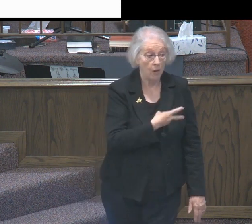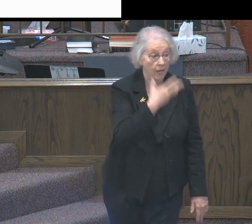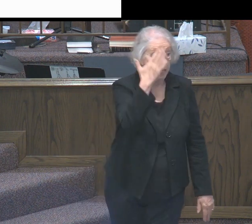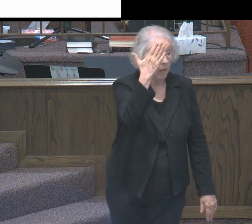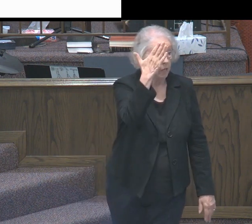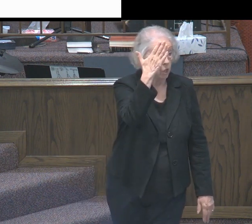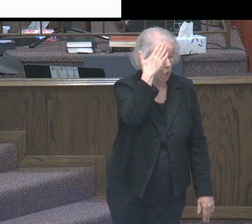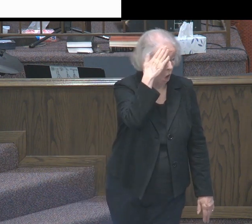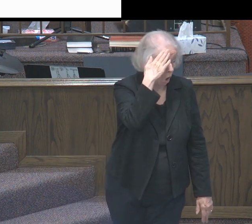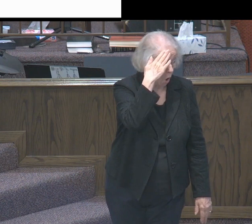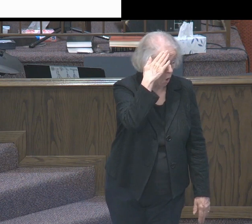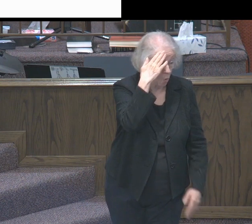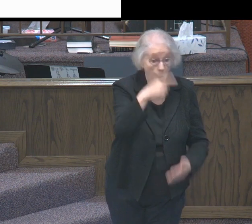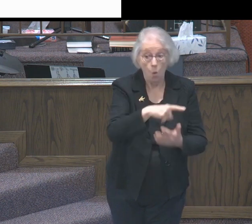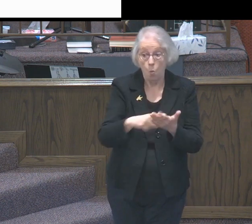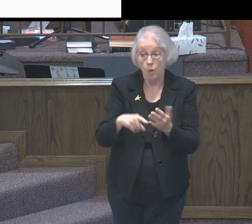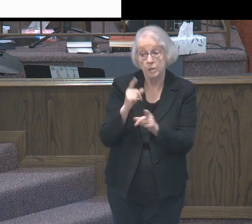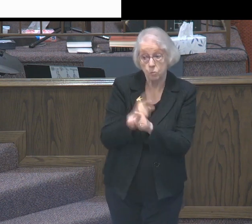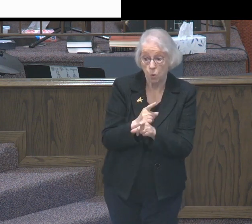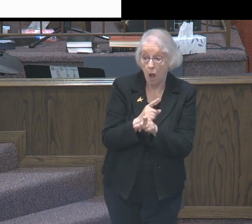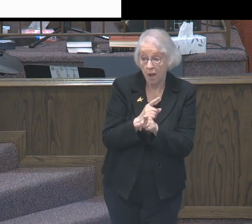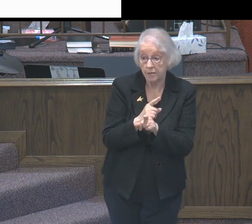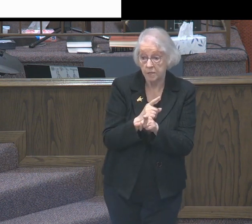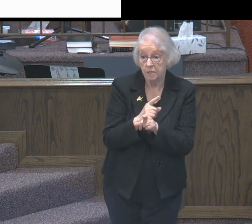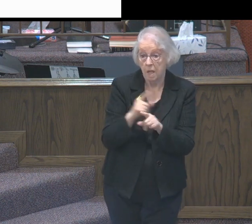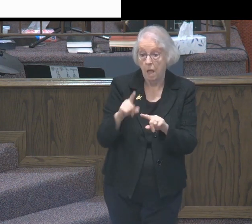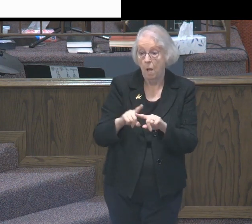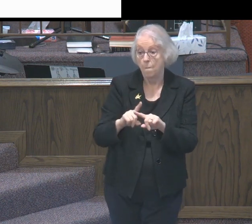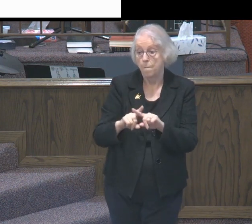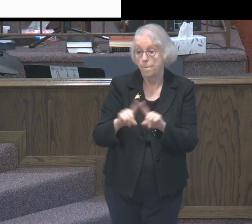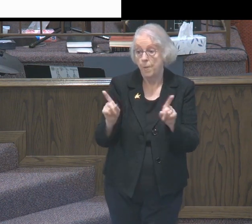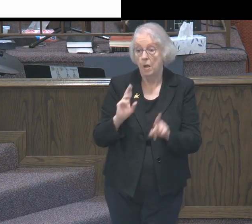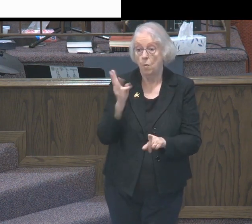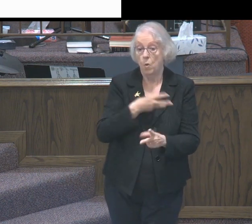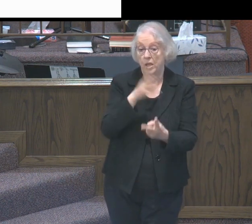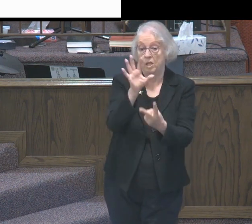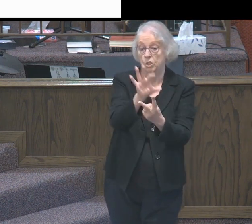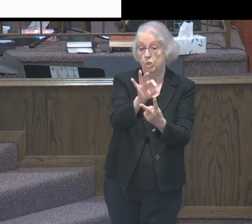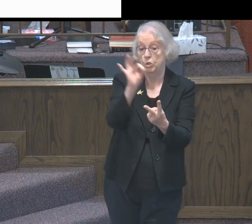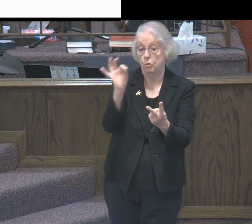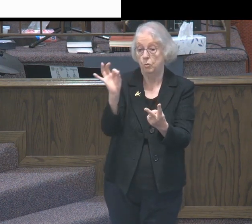Not just to man's laws, but to God's laws as well.